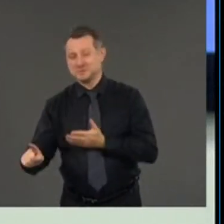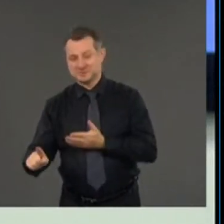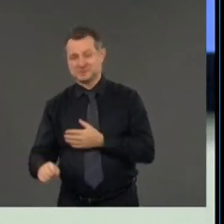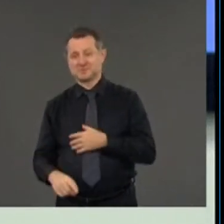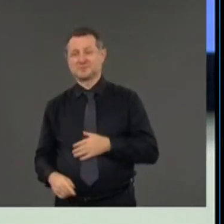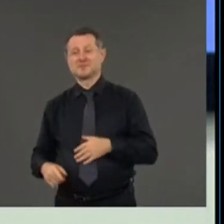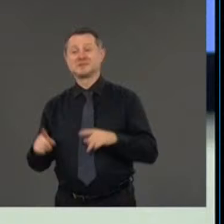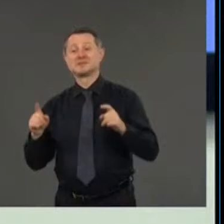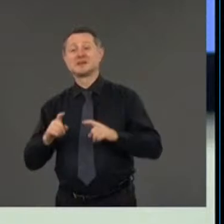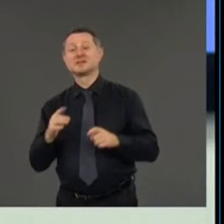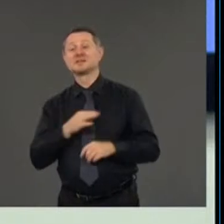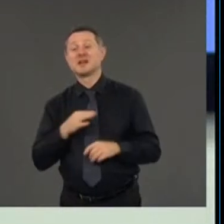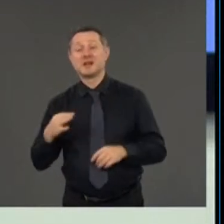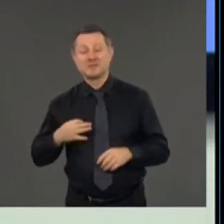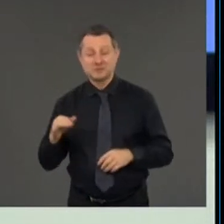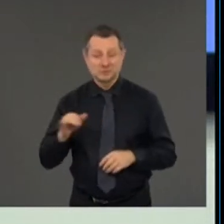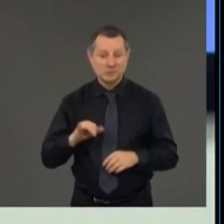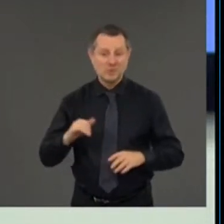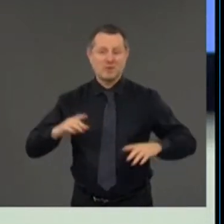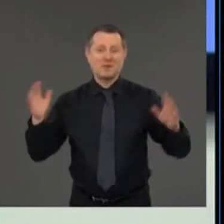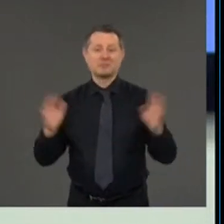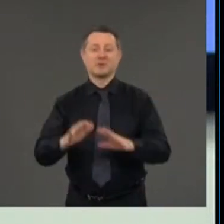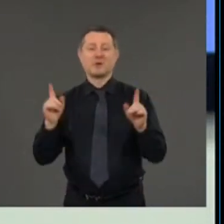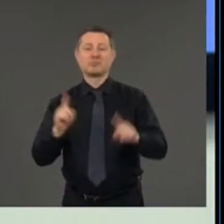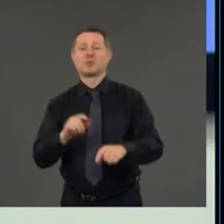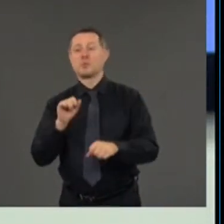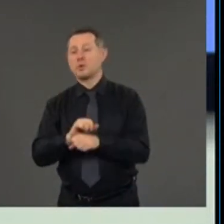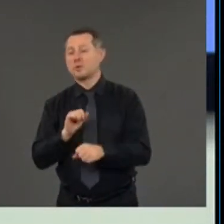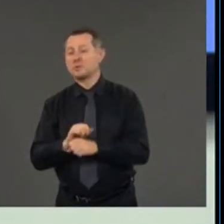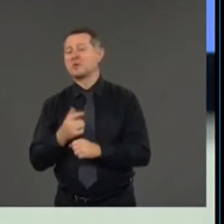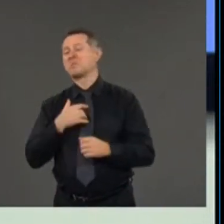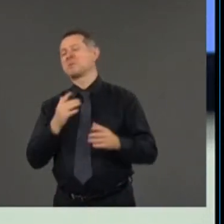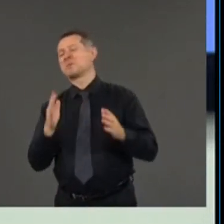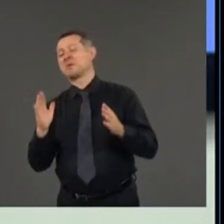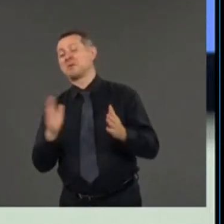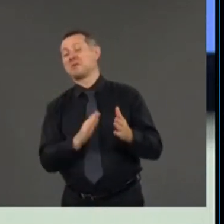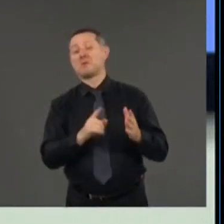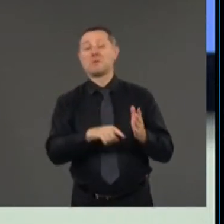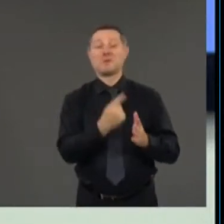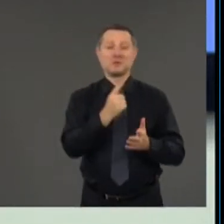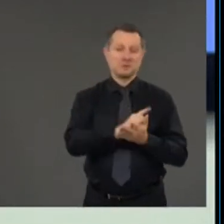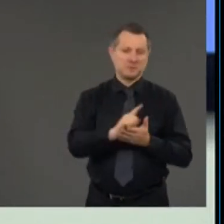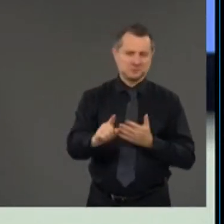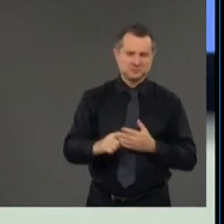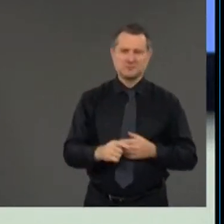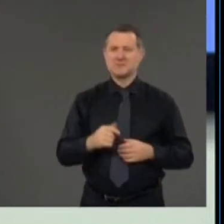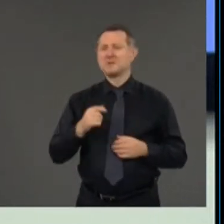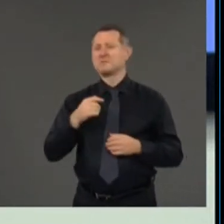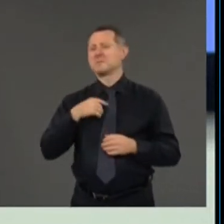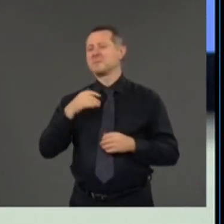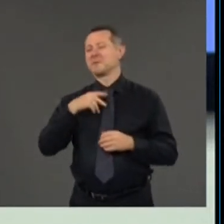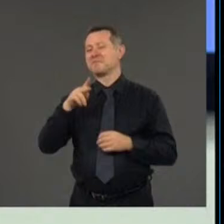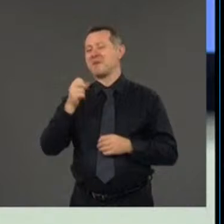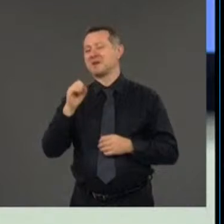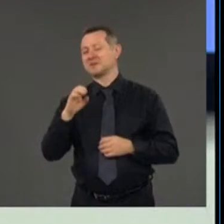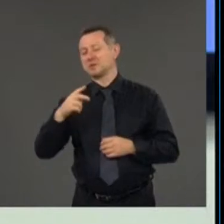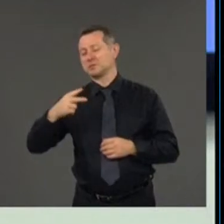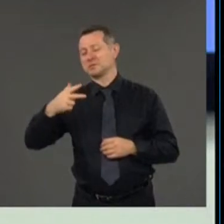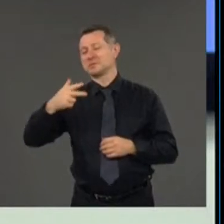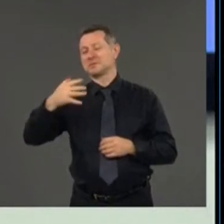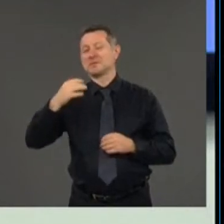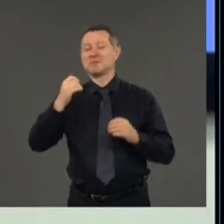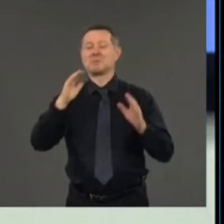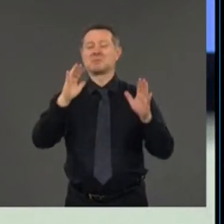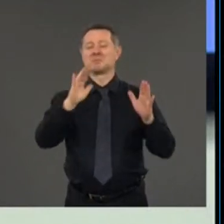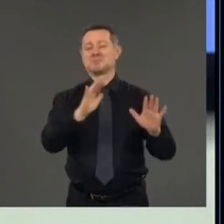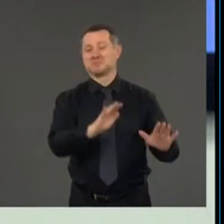nursing home staff. Now it's down to once a week. It's just a matter of the phase that we're in different parts of the state, but now it's once a